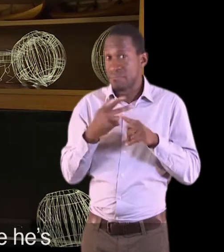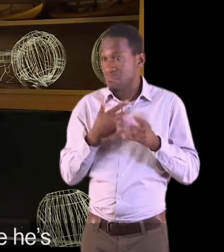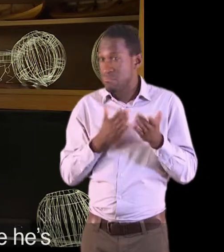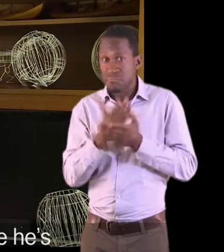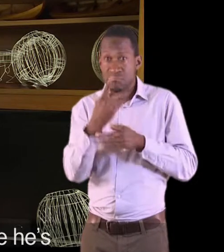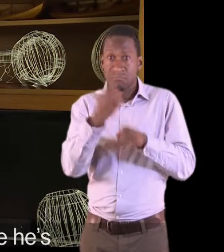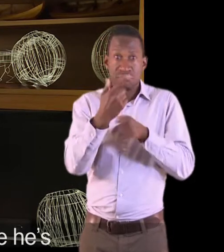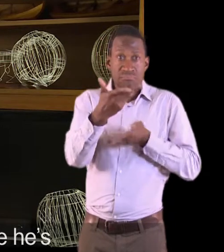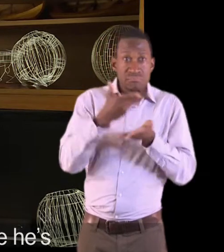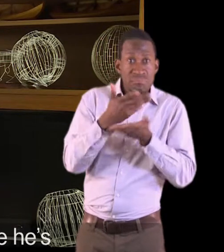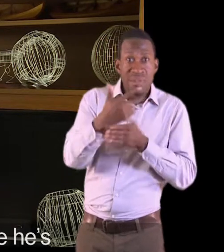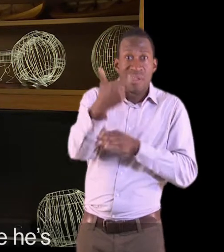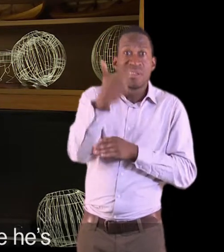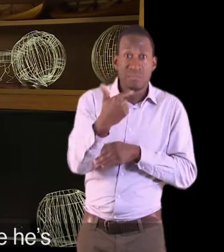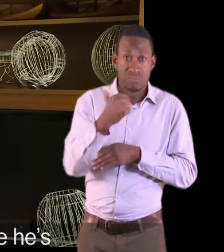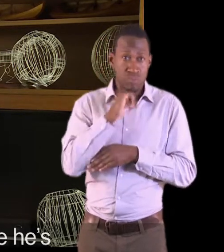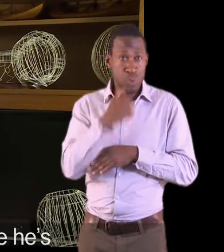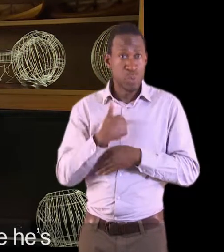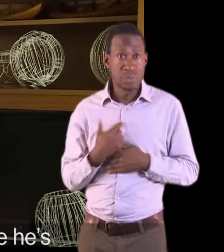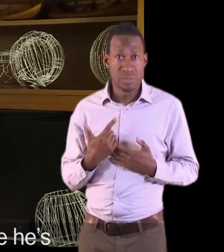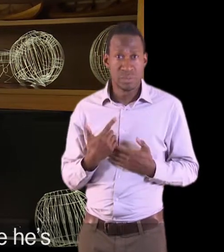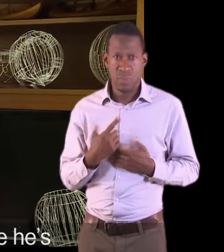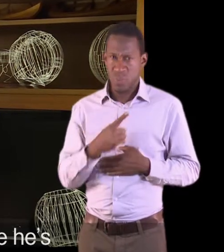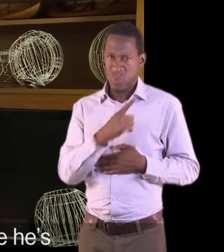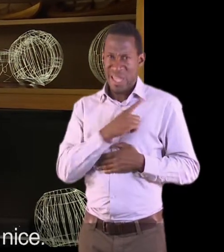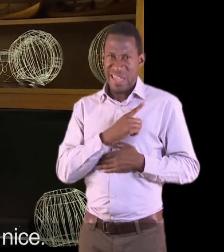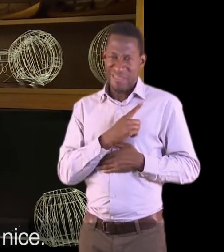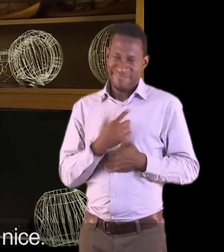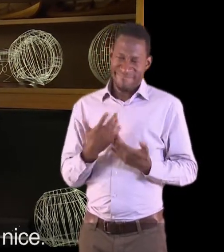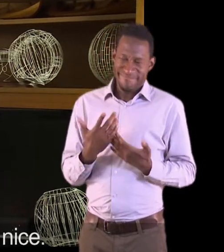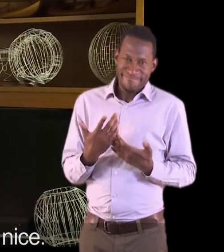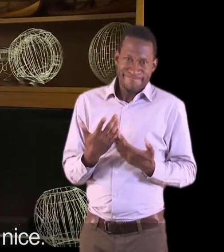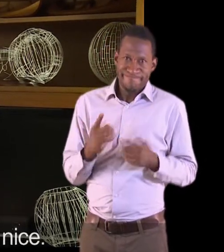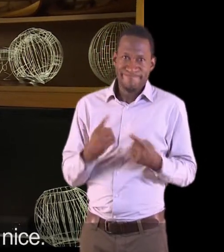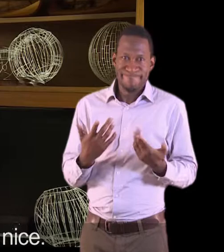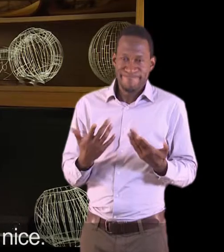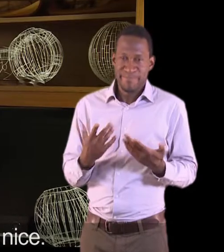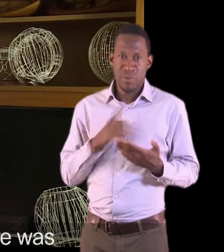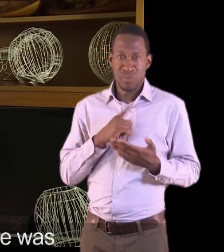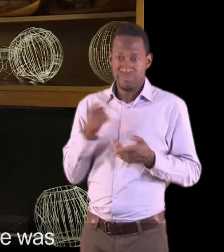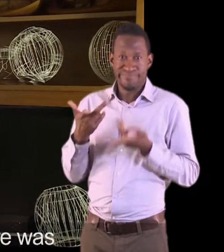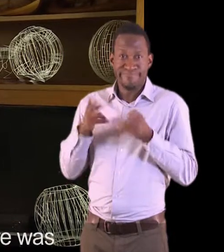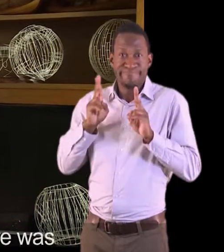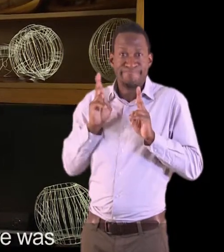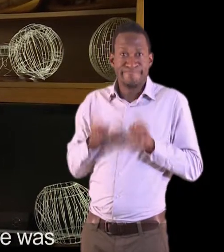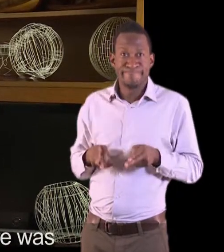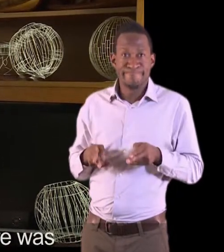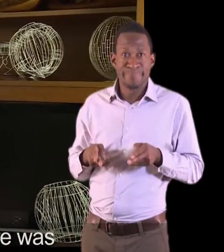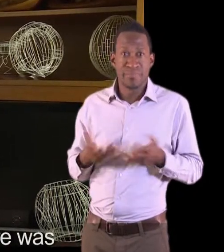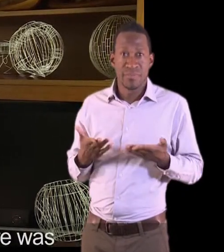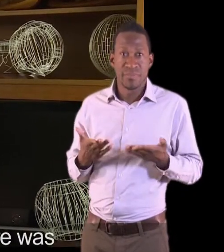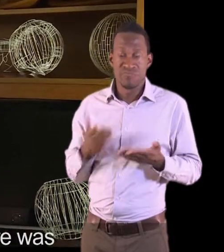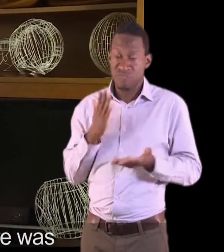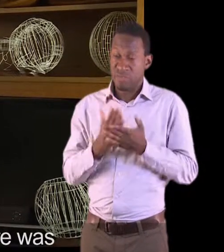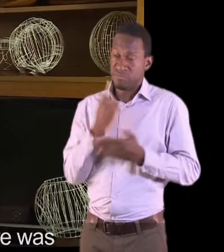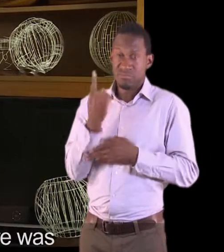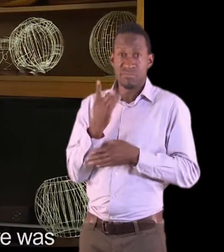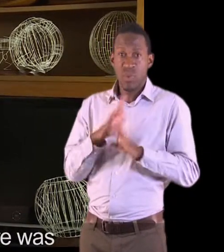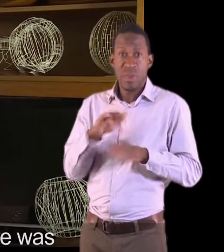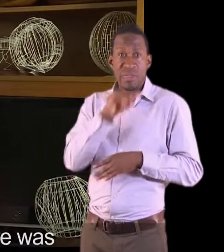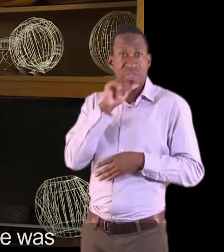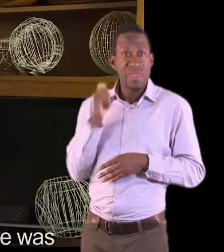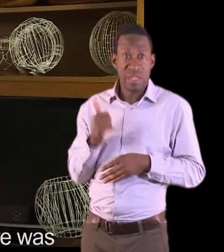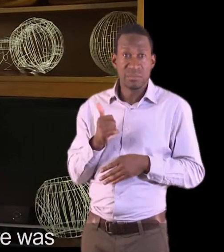whatever, because I presume he's dead a long time ago. But he wasn't very nice. I've seen him. There was one kid